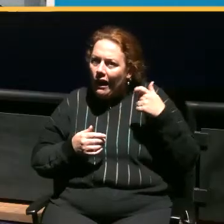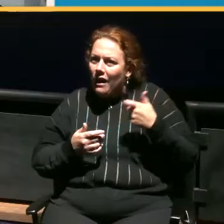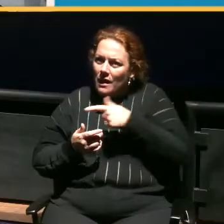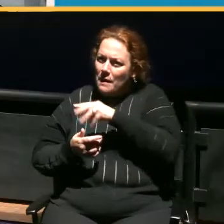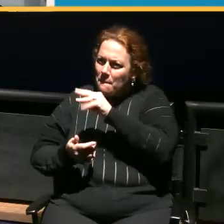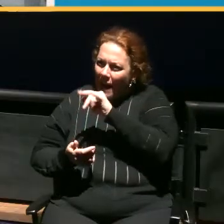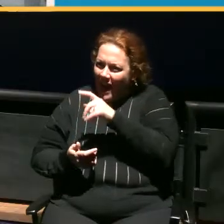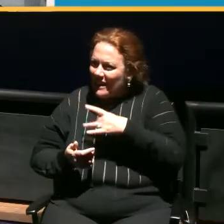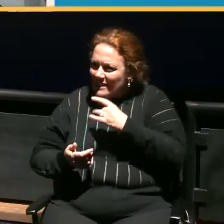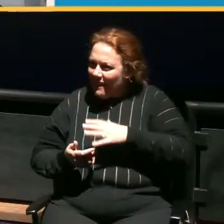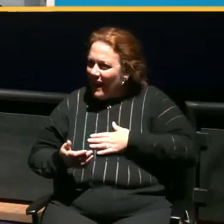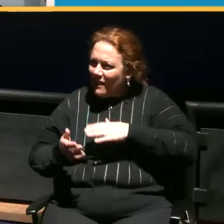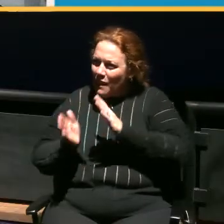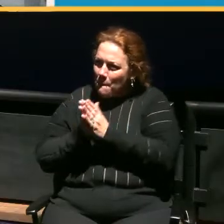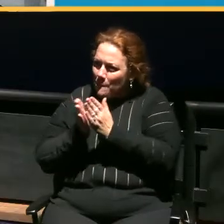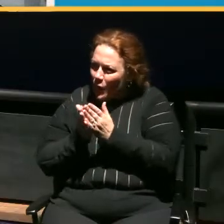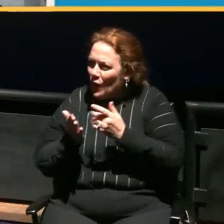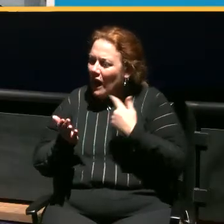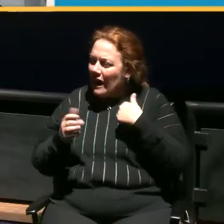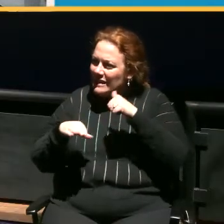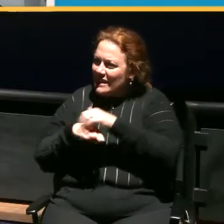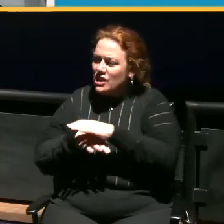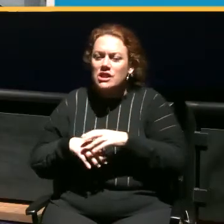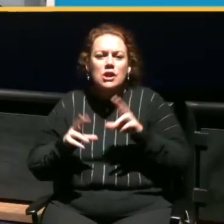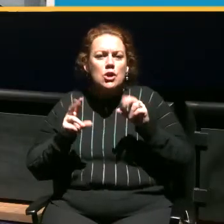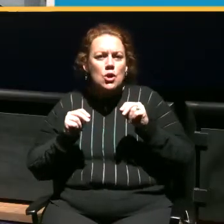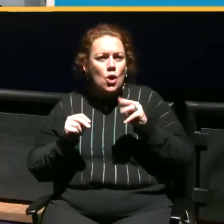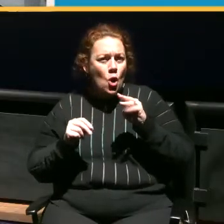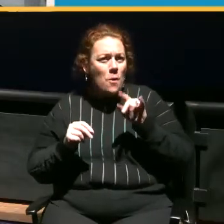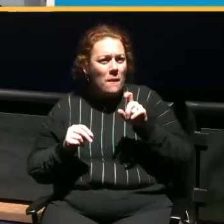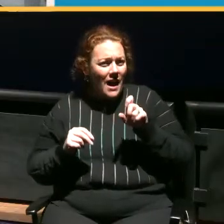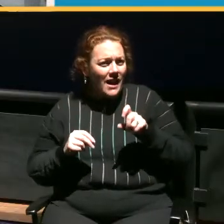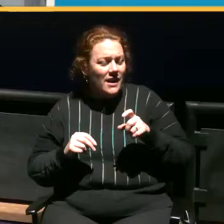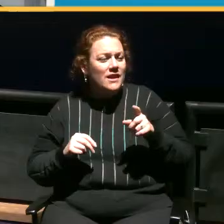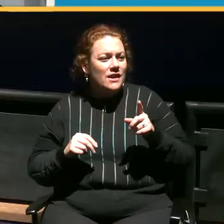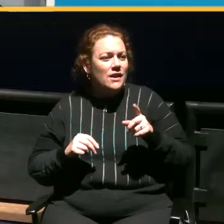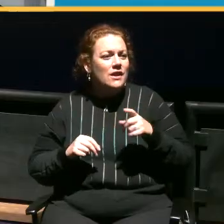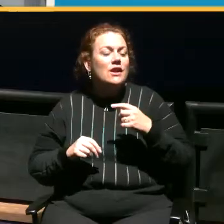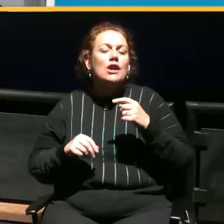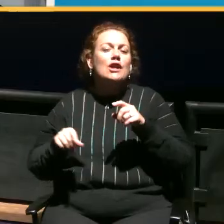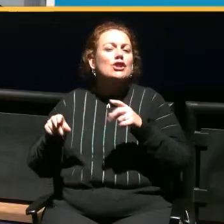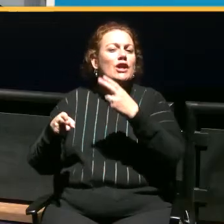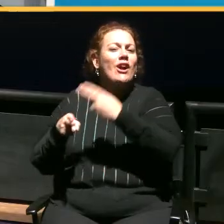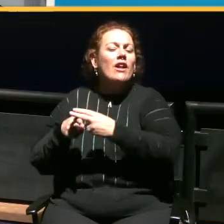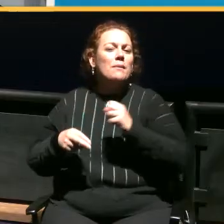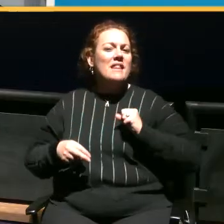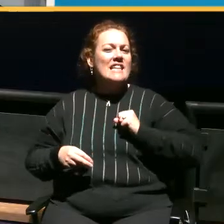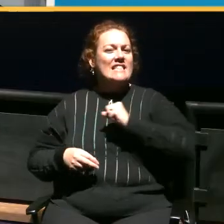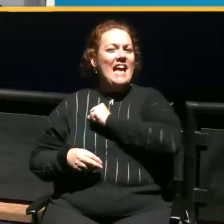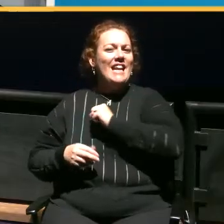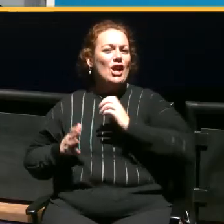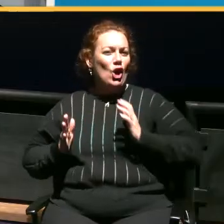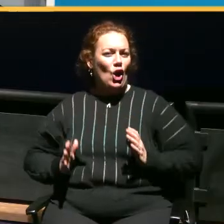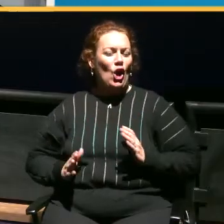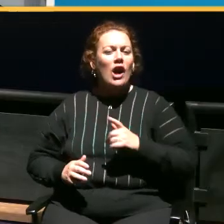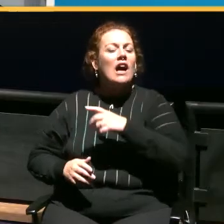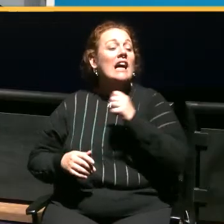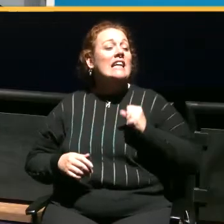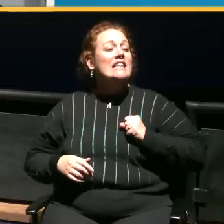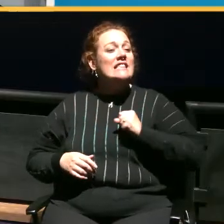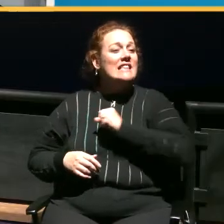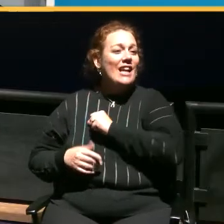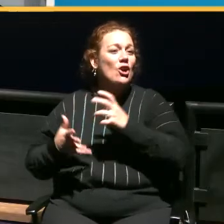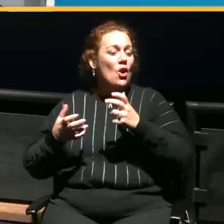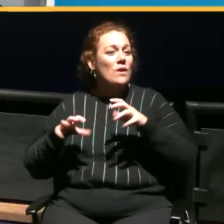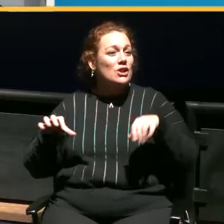like the book or something, and she writes back and she says, no, Mike, she called him the senator, which was kind of interesting. She said, the senator wants to do